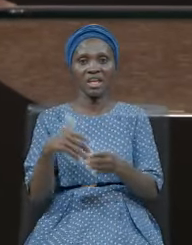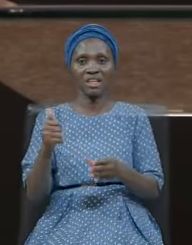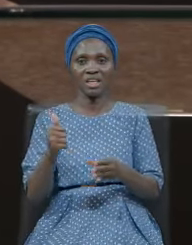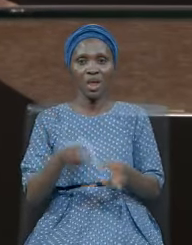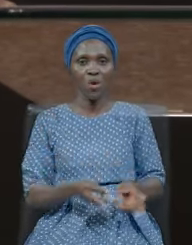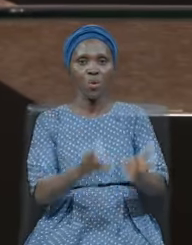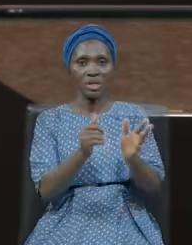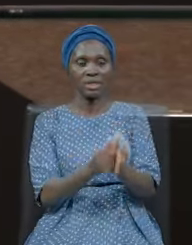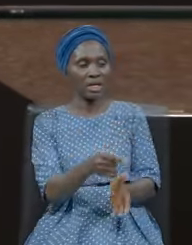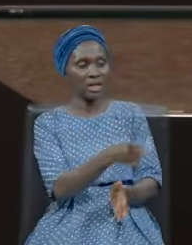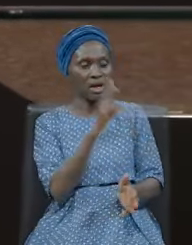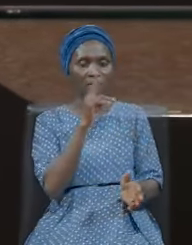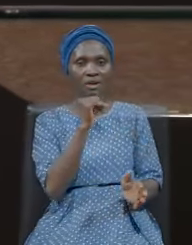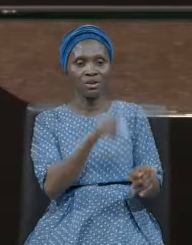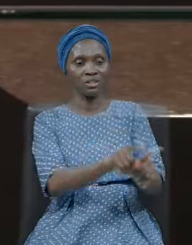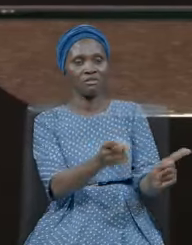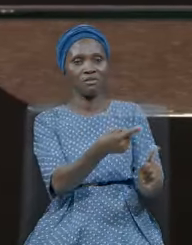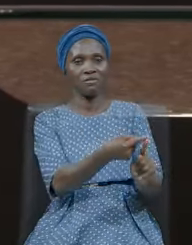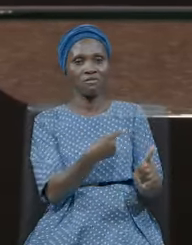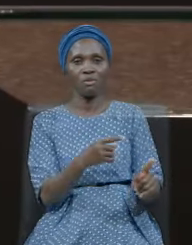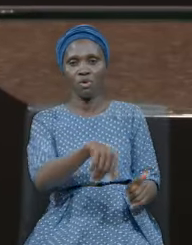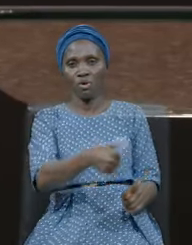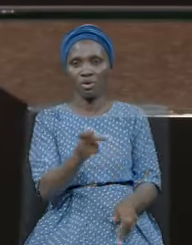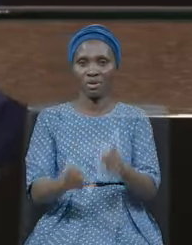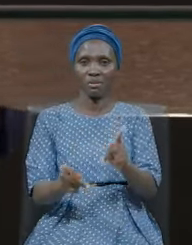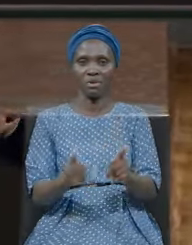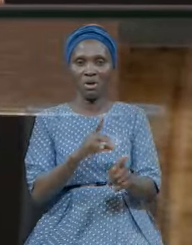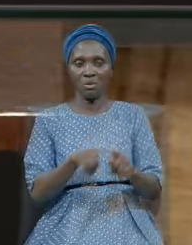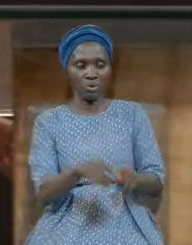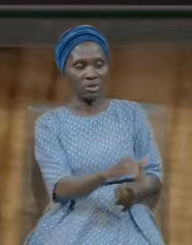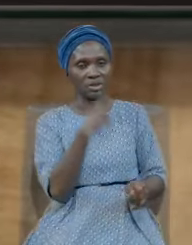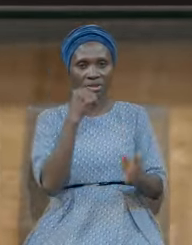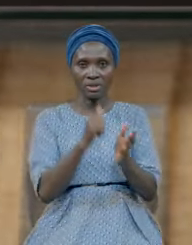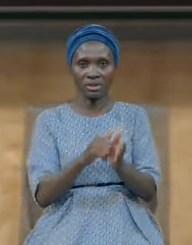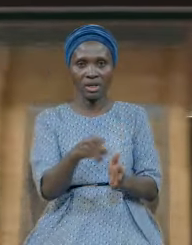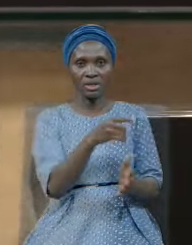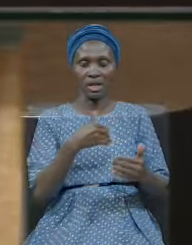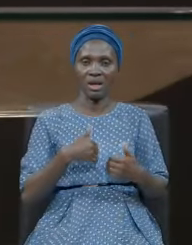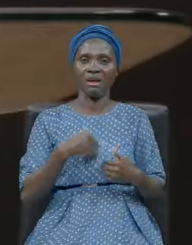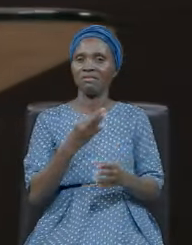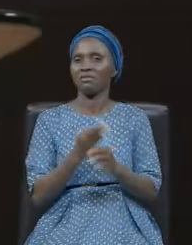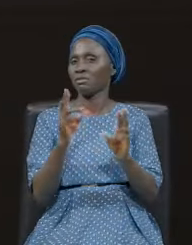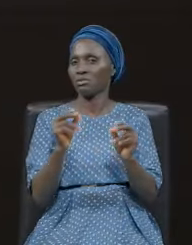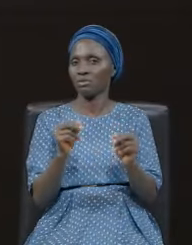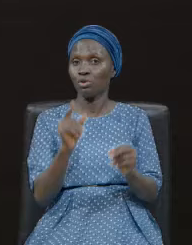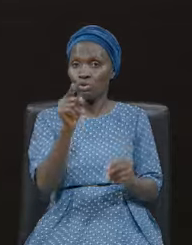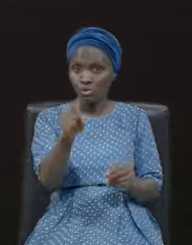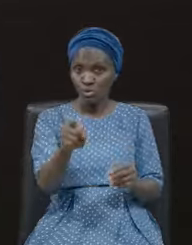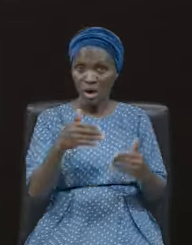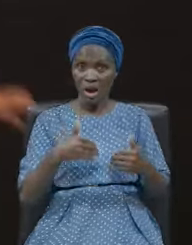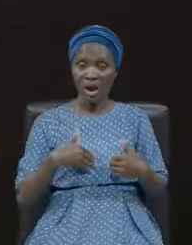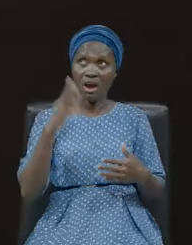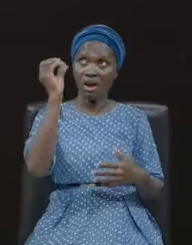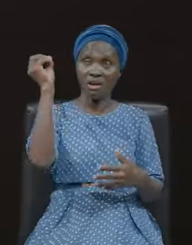not different from other people, and yet they say they have it. No, when you have the grace of God